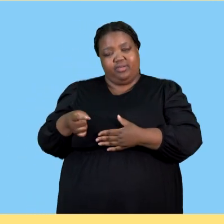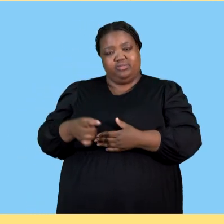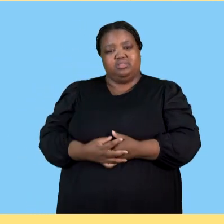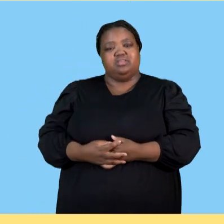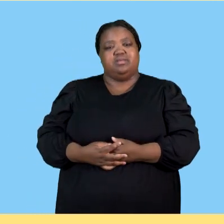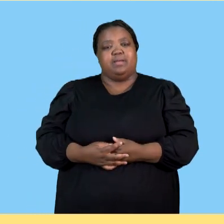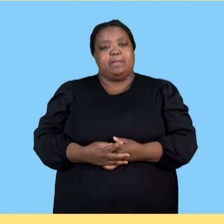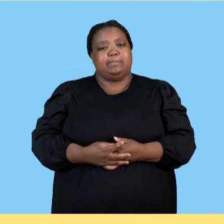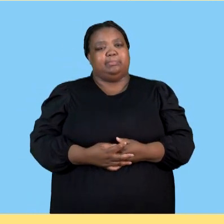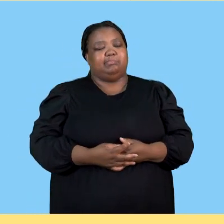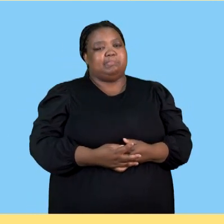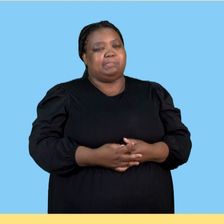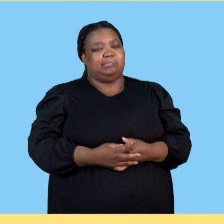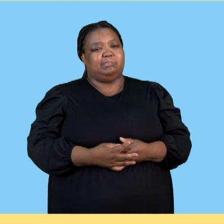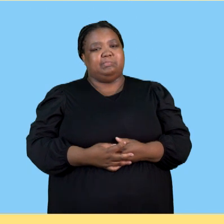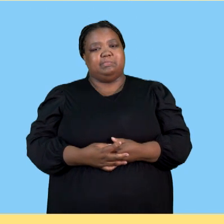16,000.